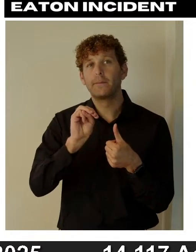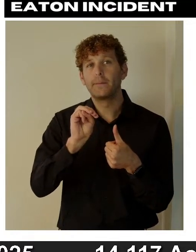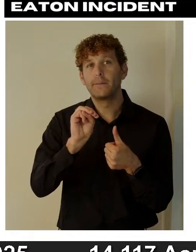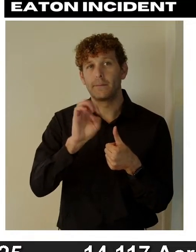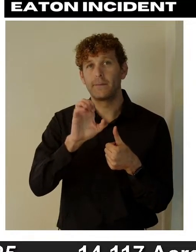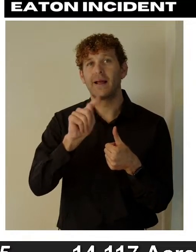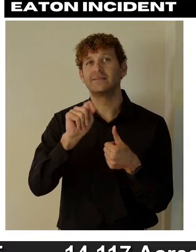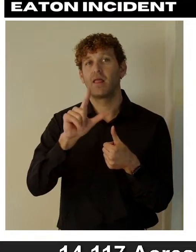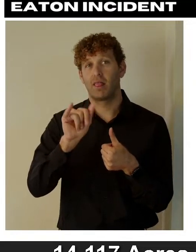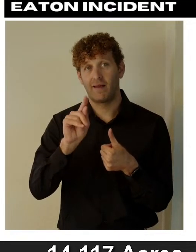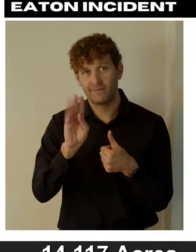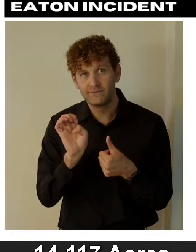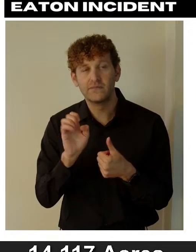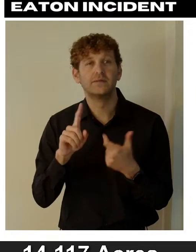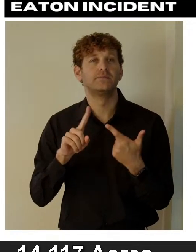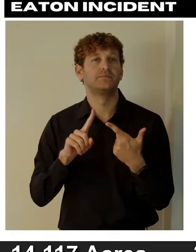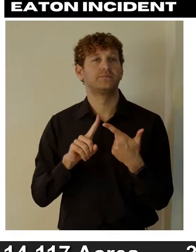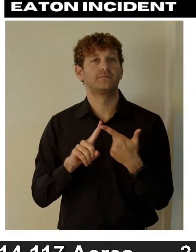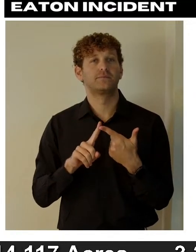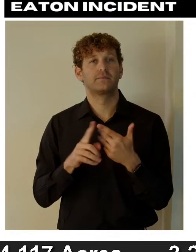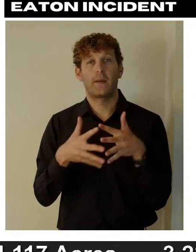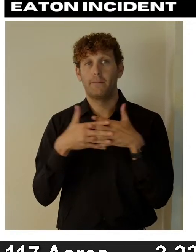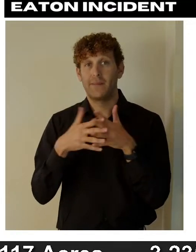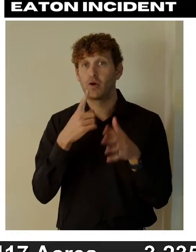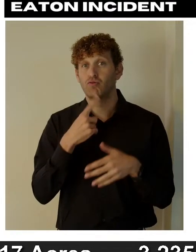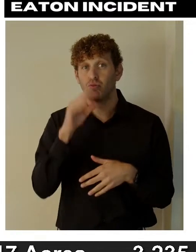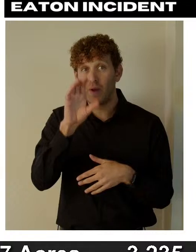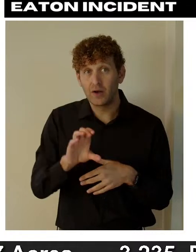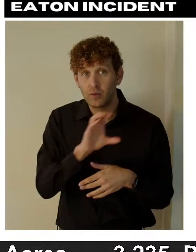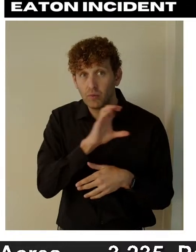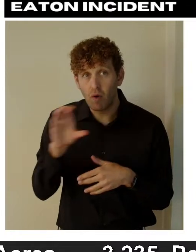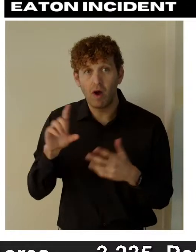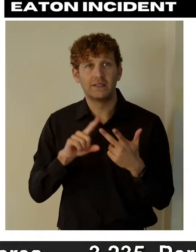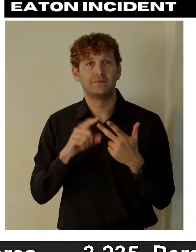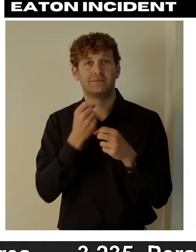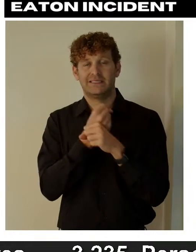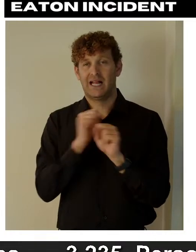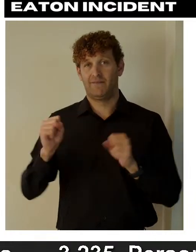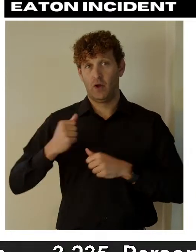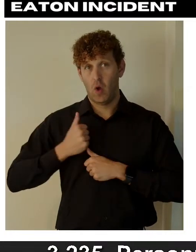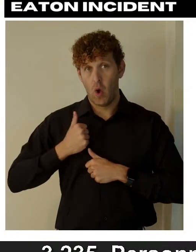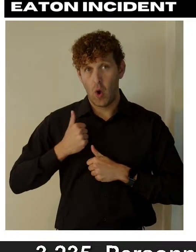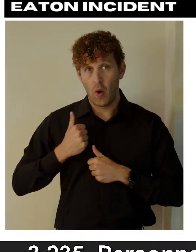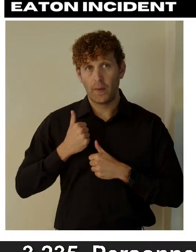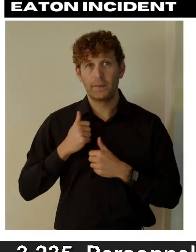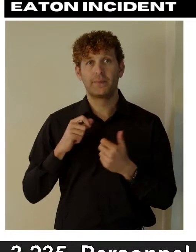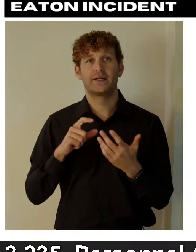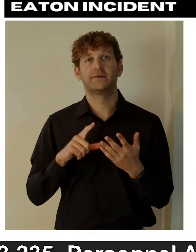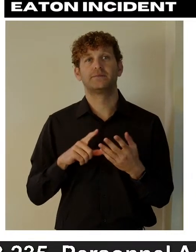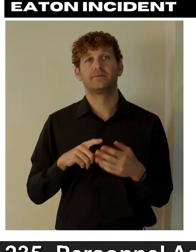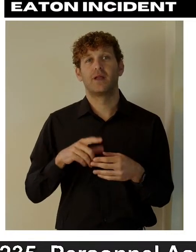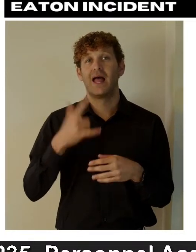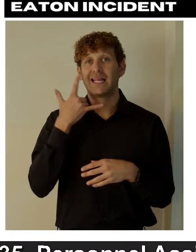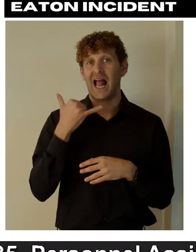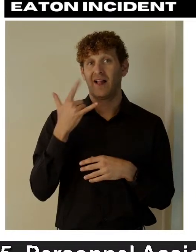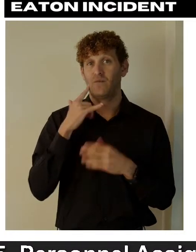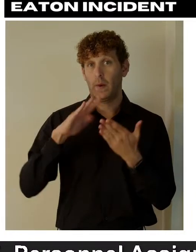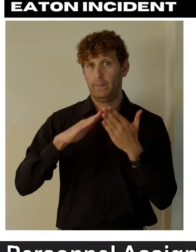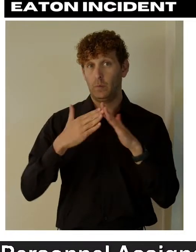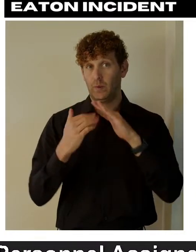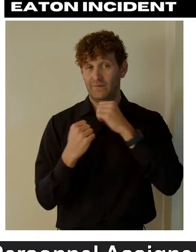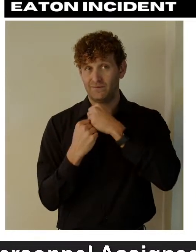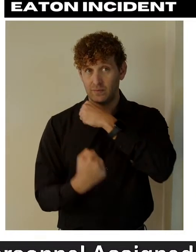Red Cross, the Salvation Army, and the California Community Foundation. A financial contribution is